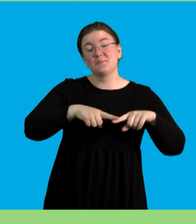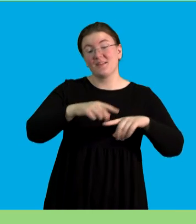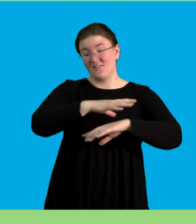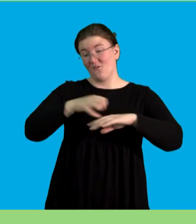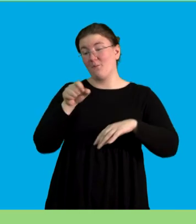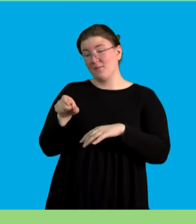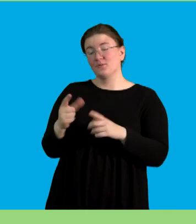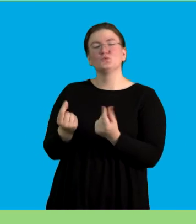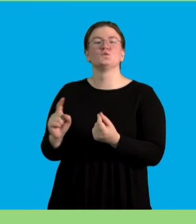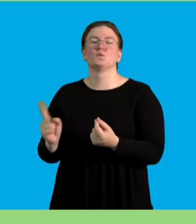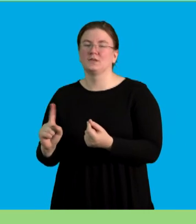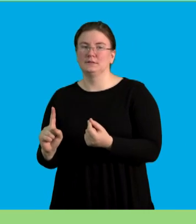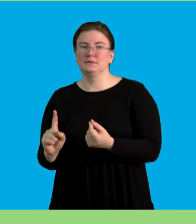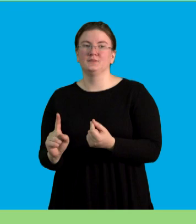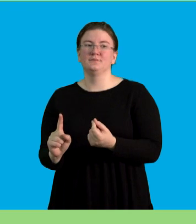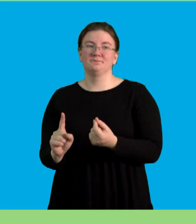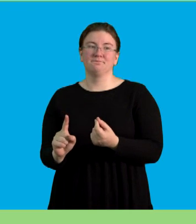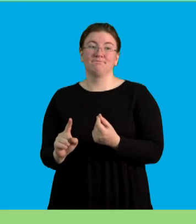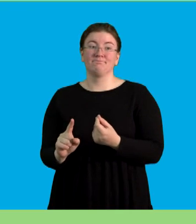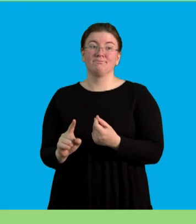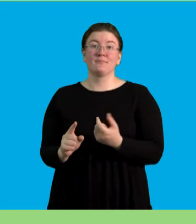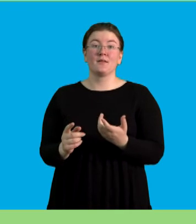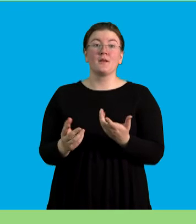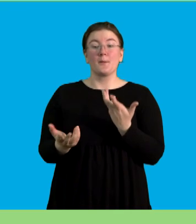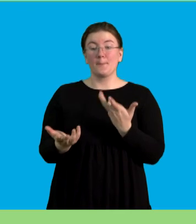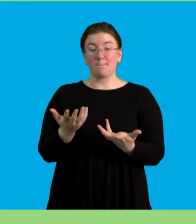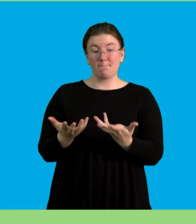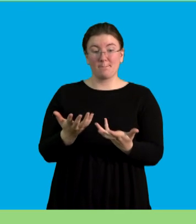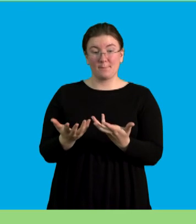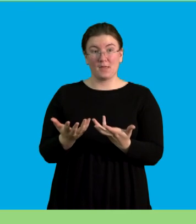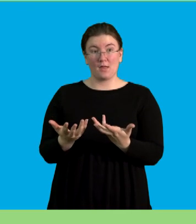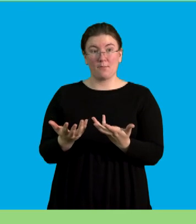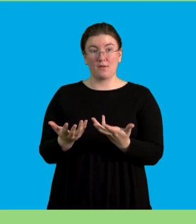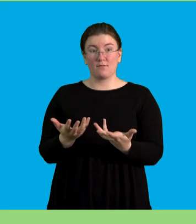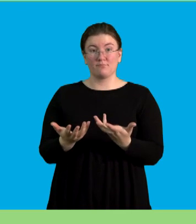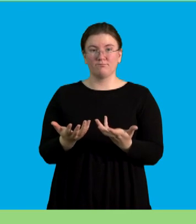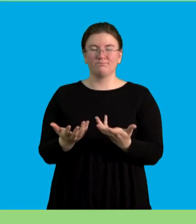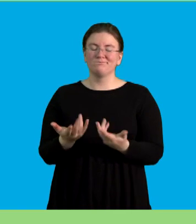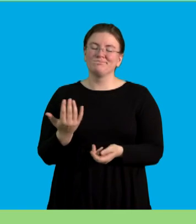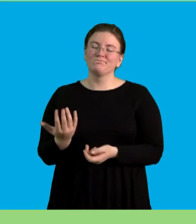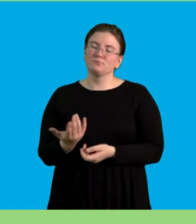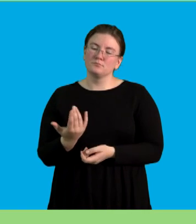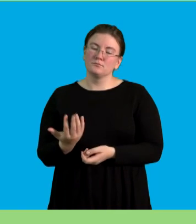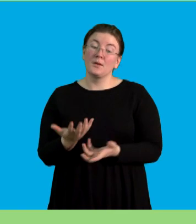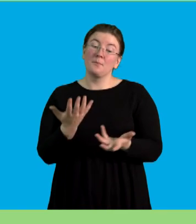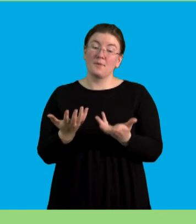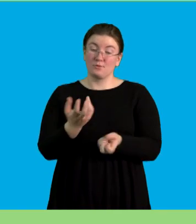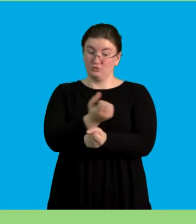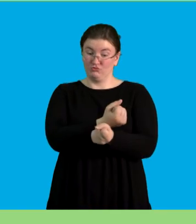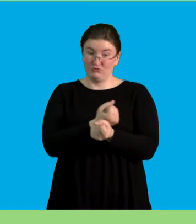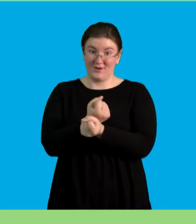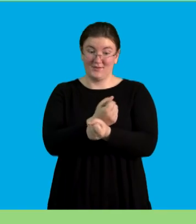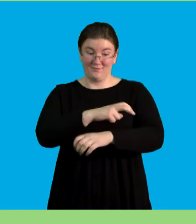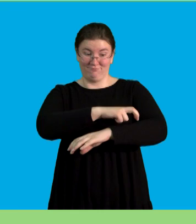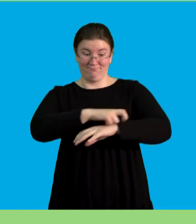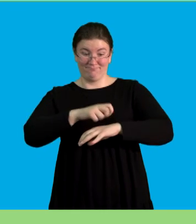depending on the farming practices used on that farm, if it's over or